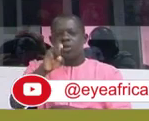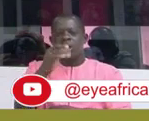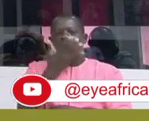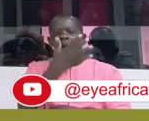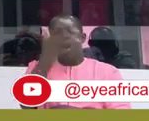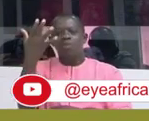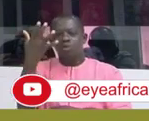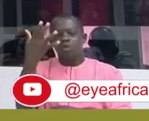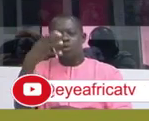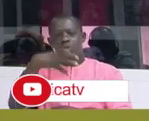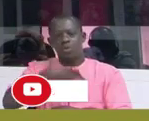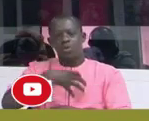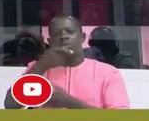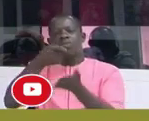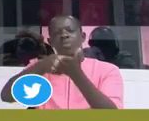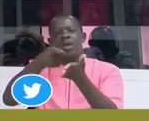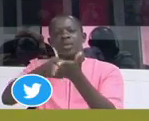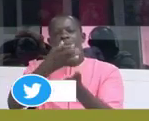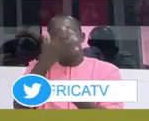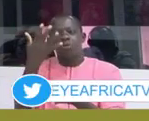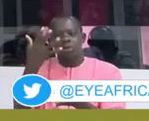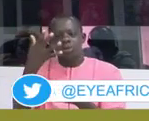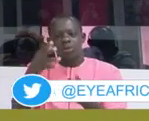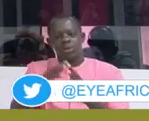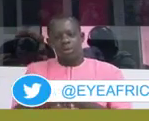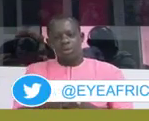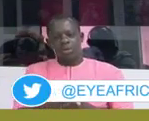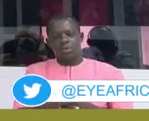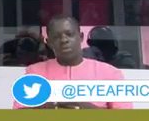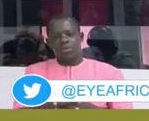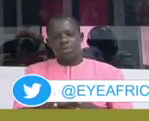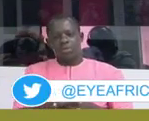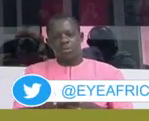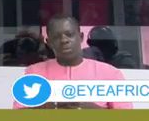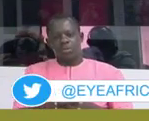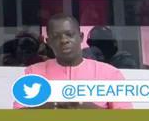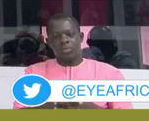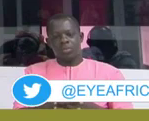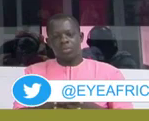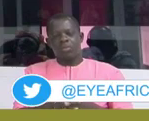trips. Now he said how much are we are we going to charge him